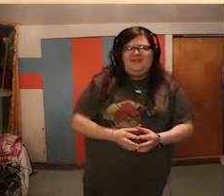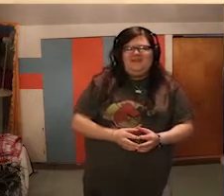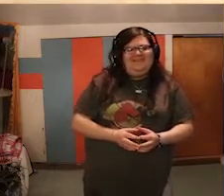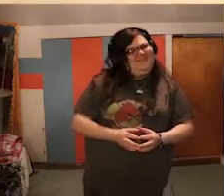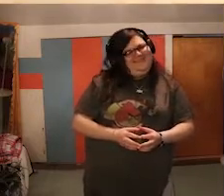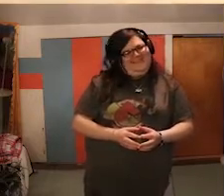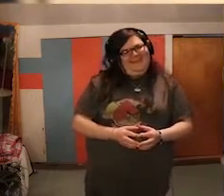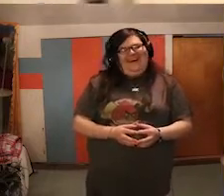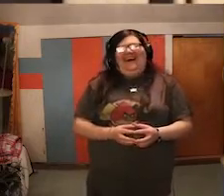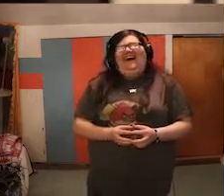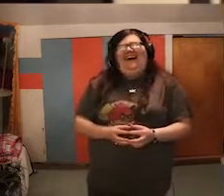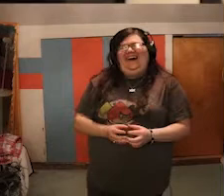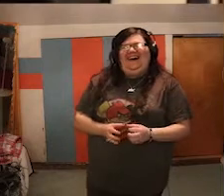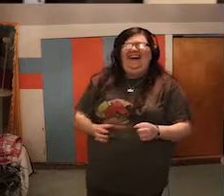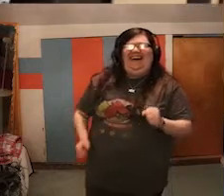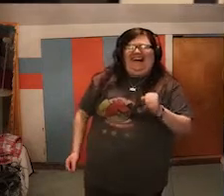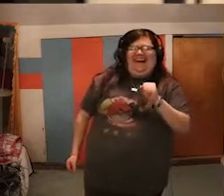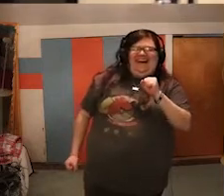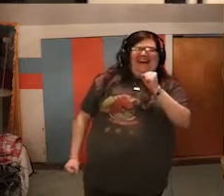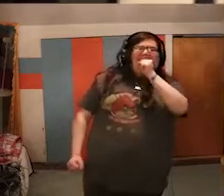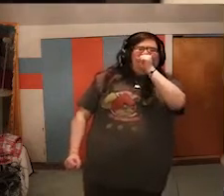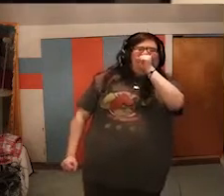it.